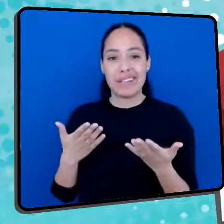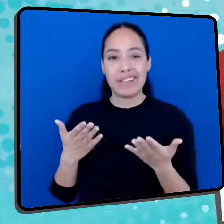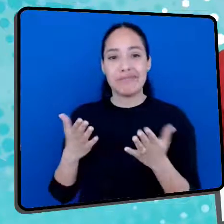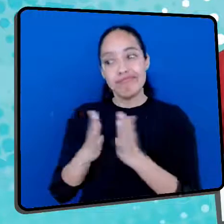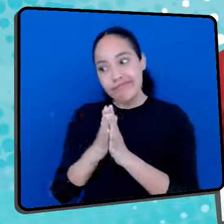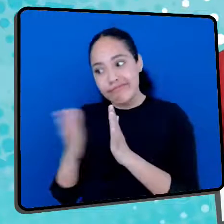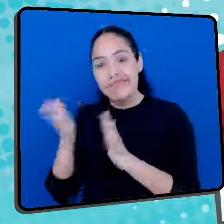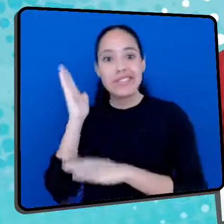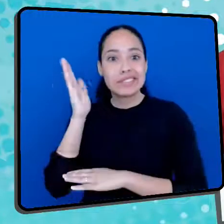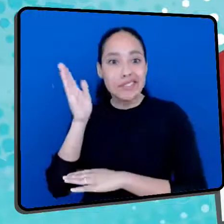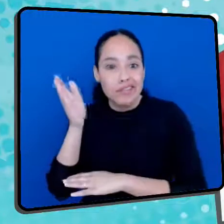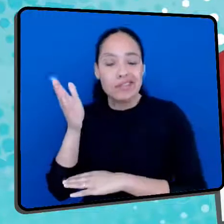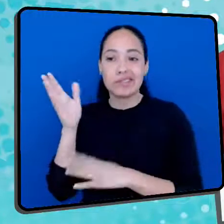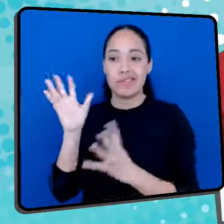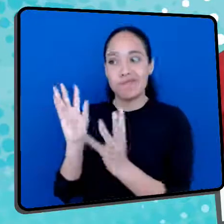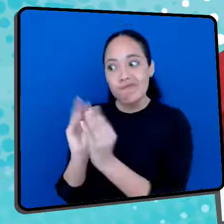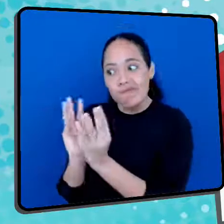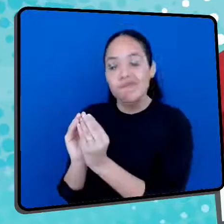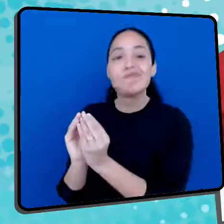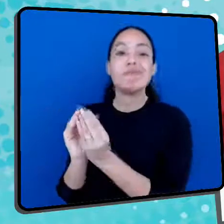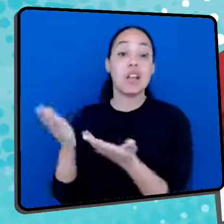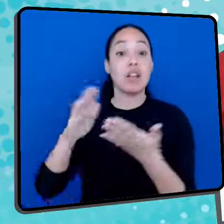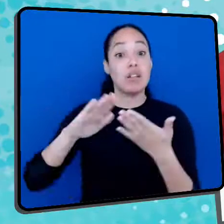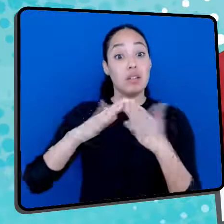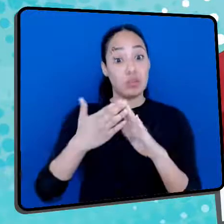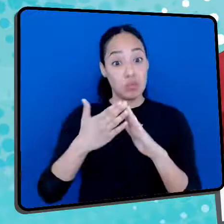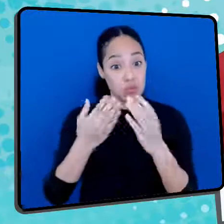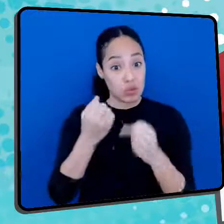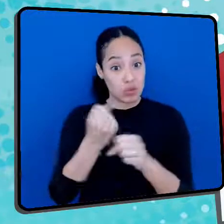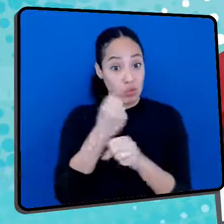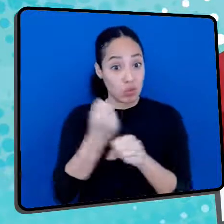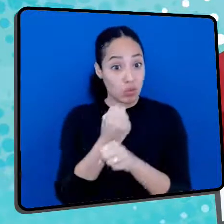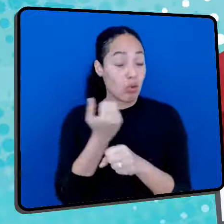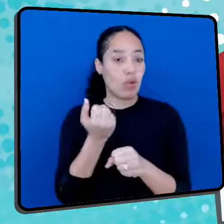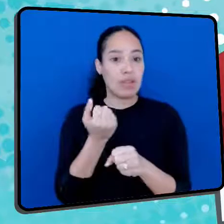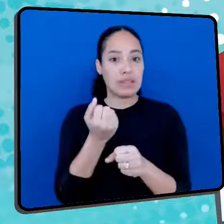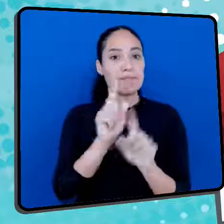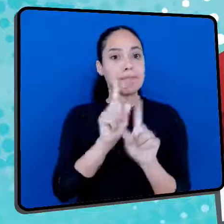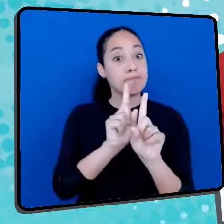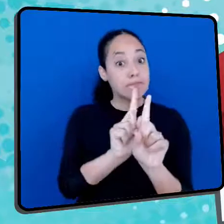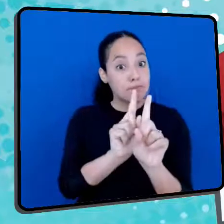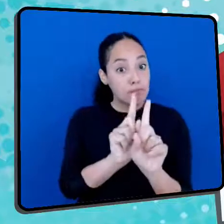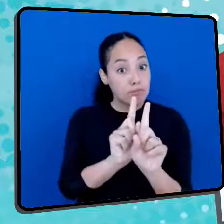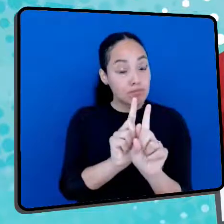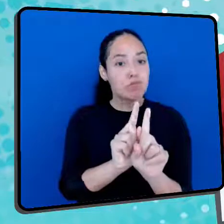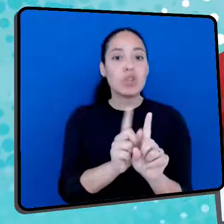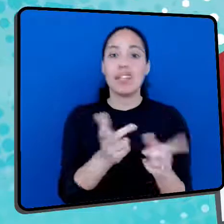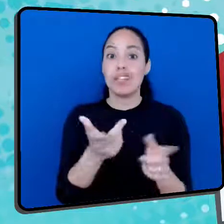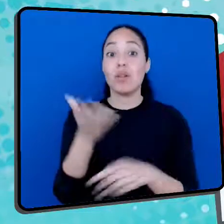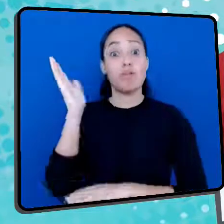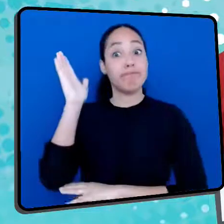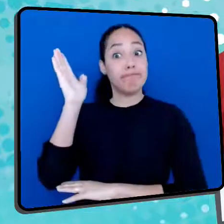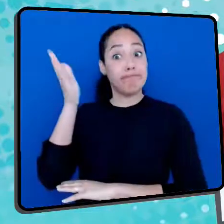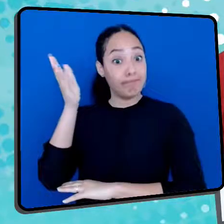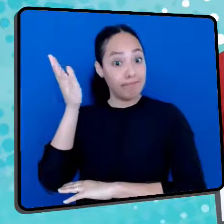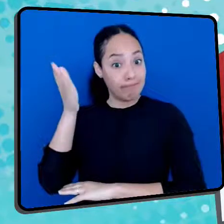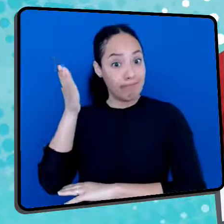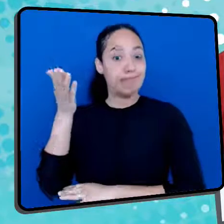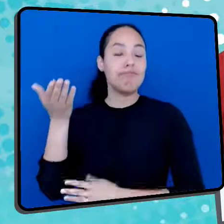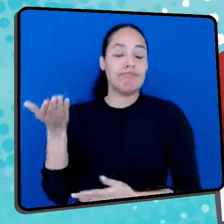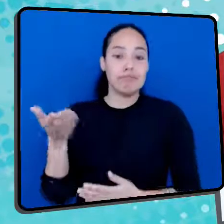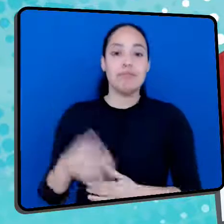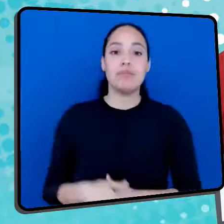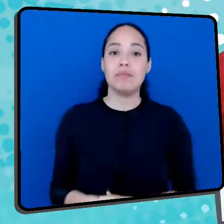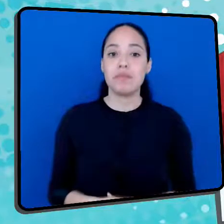community work, like including mentoring, like speaking, of course, and I often